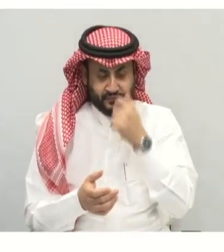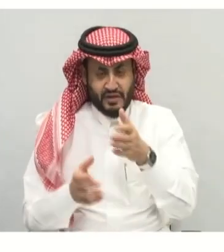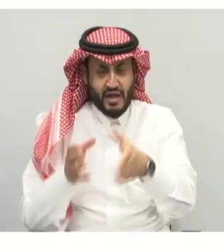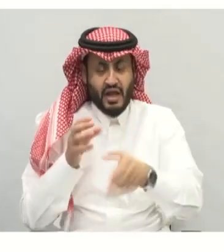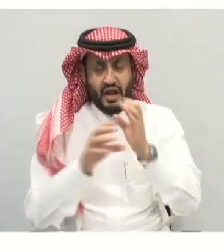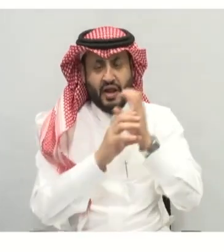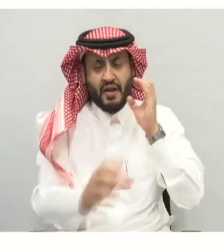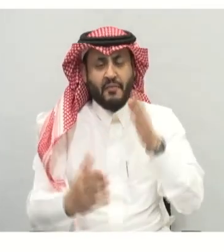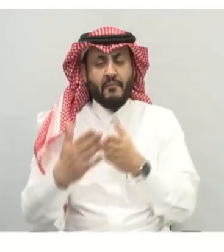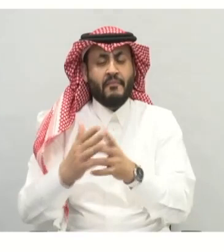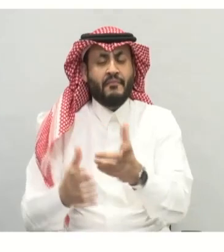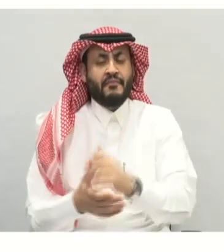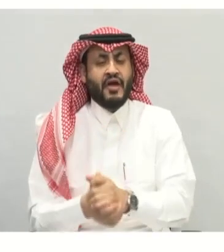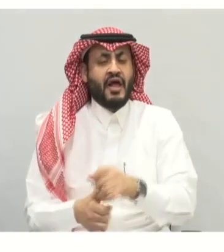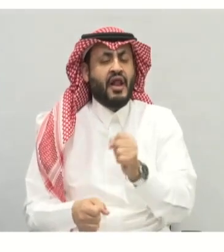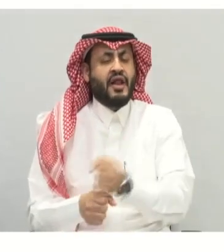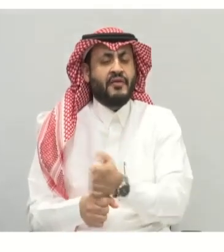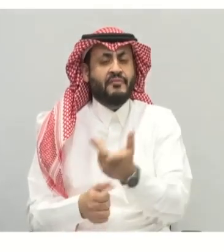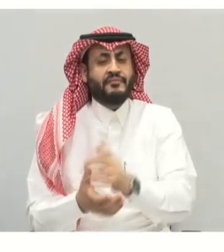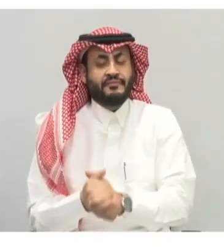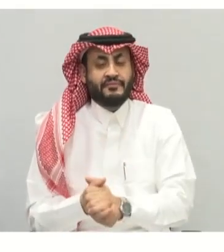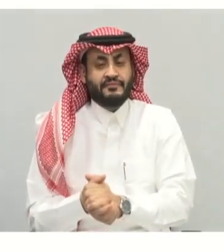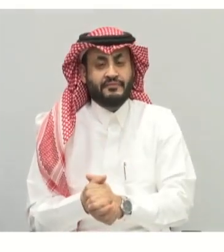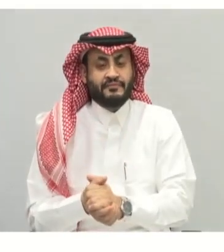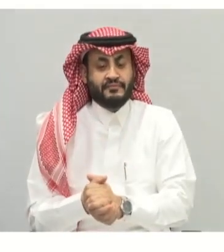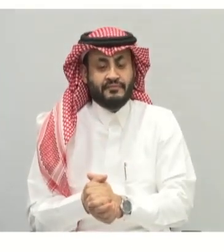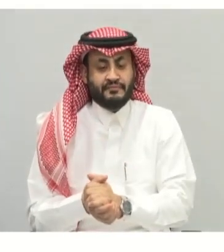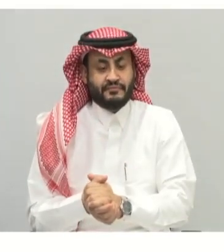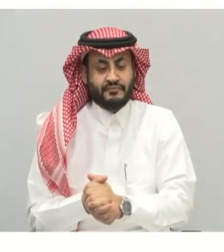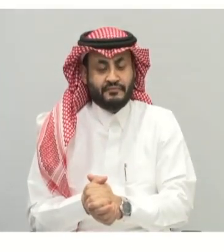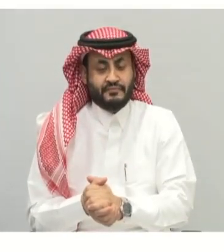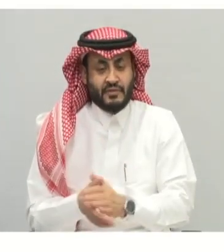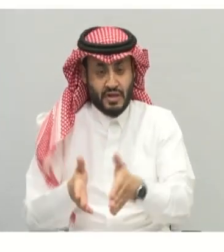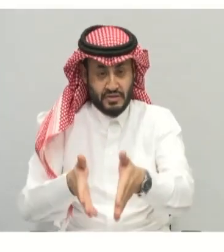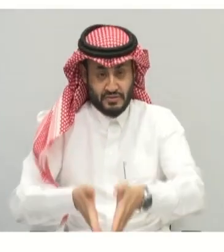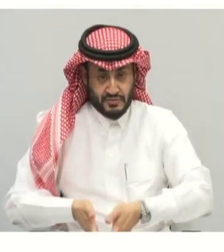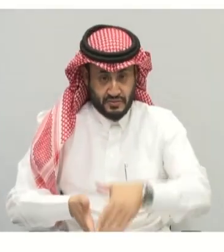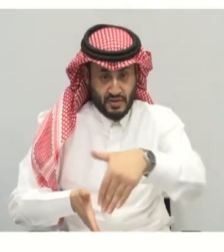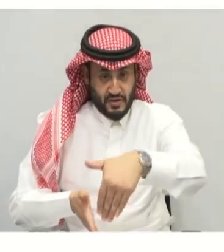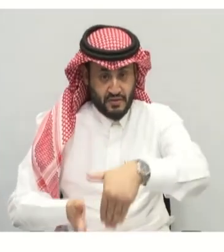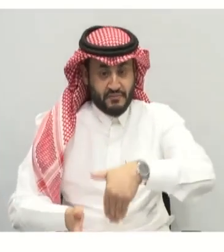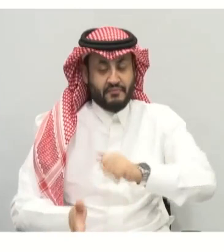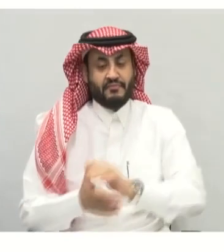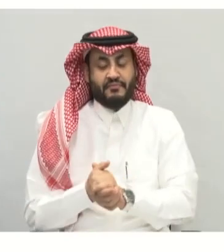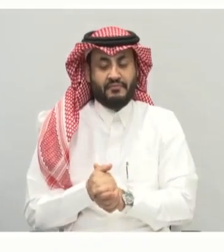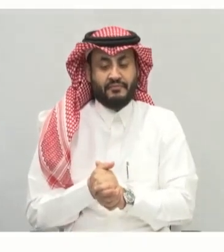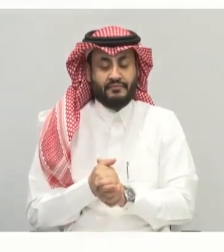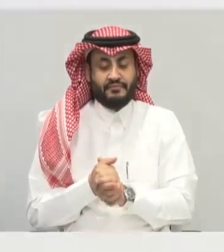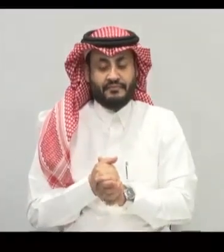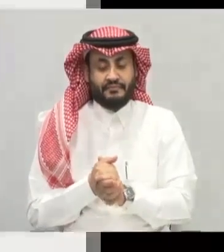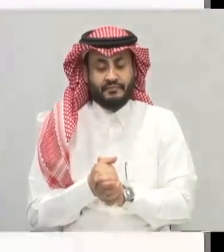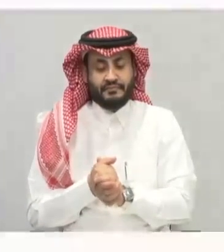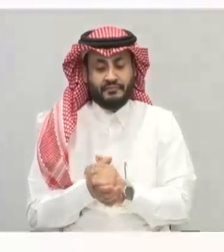wait at bus stop so when they wait at the bus stop they stand in line or they queue up